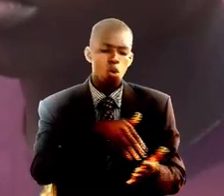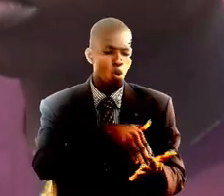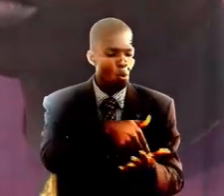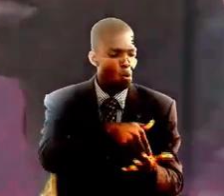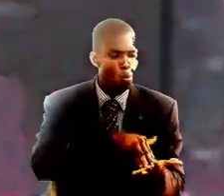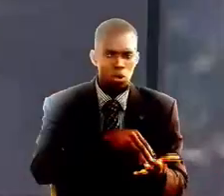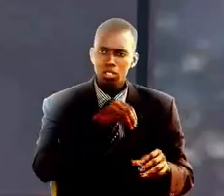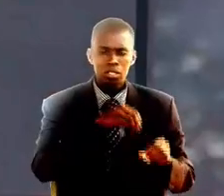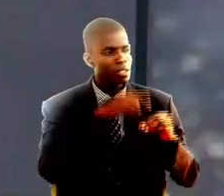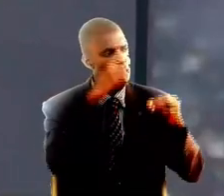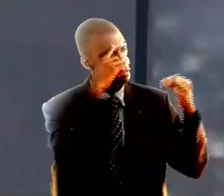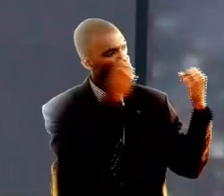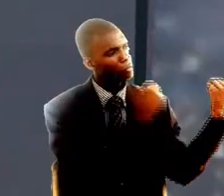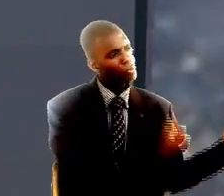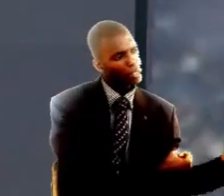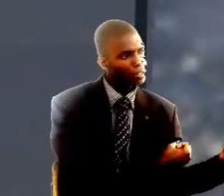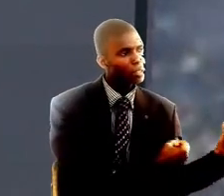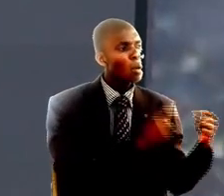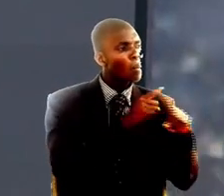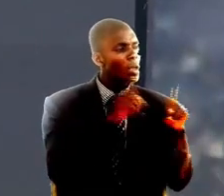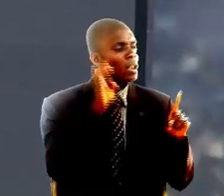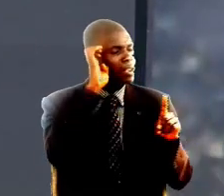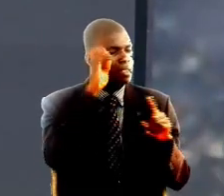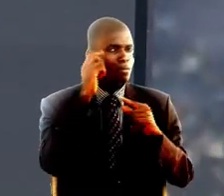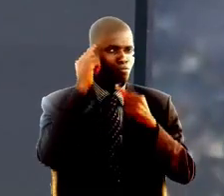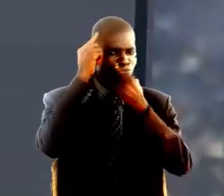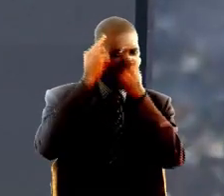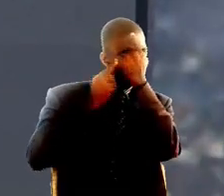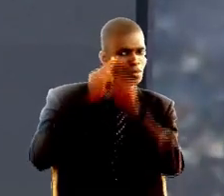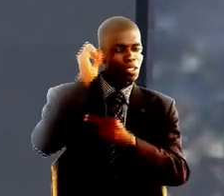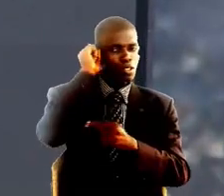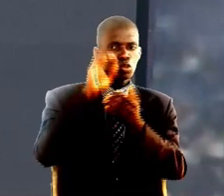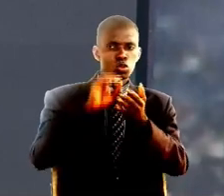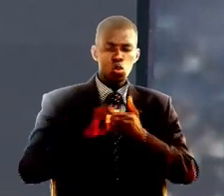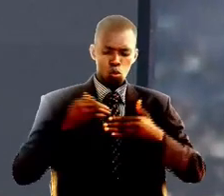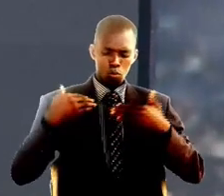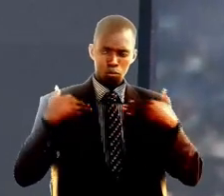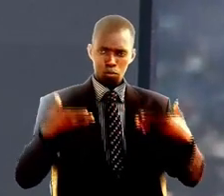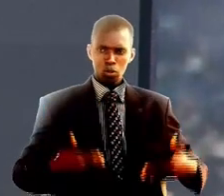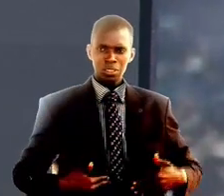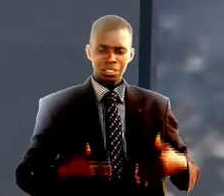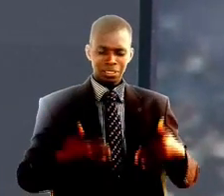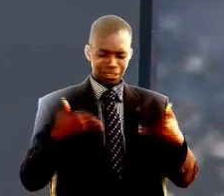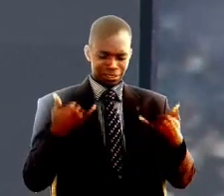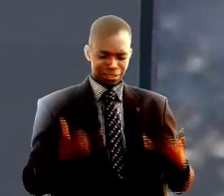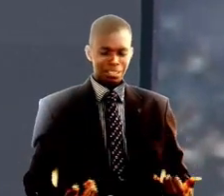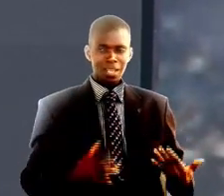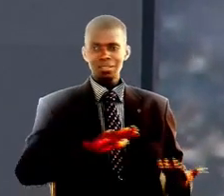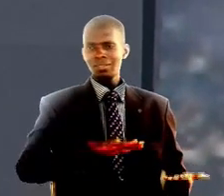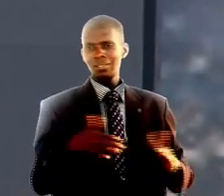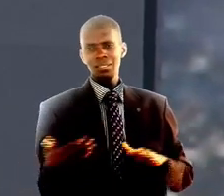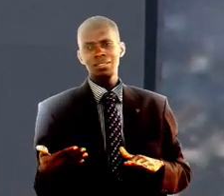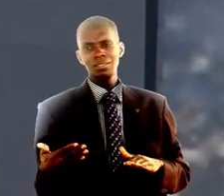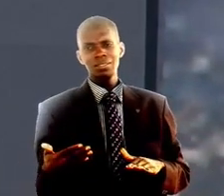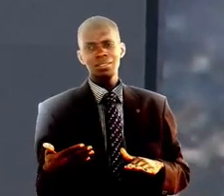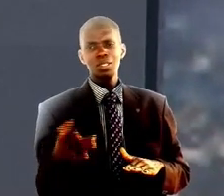considered not his own body now dead. He considered not. What's our